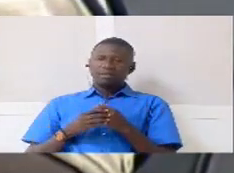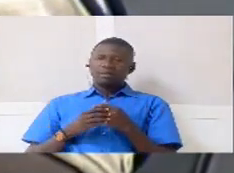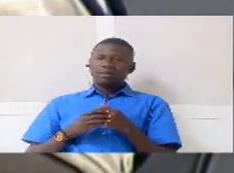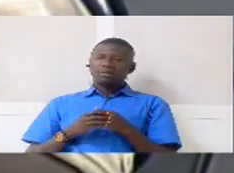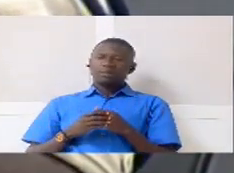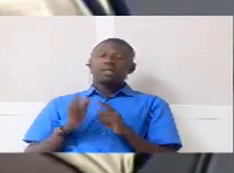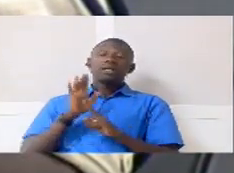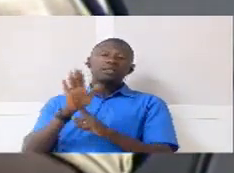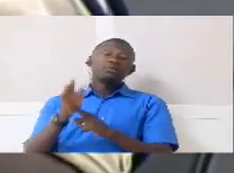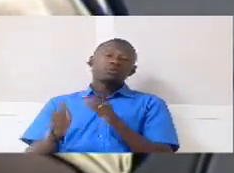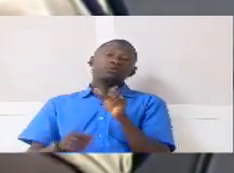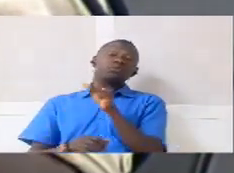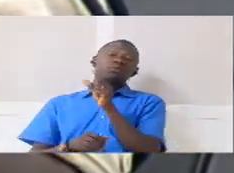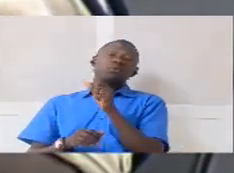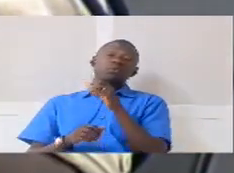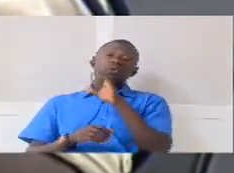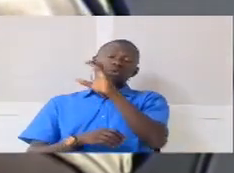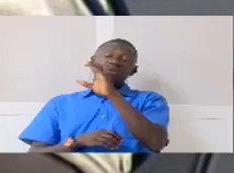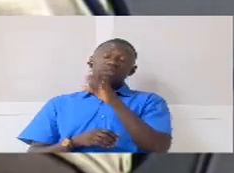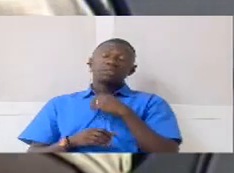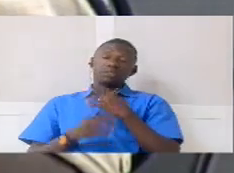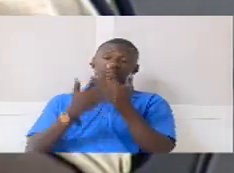In some countries, a prison can hold up to